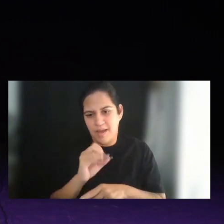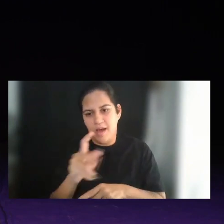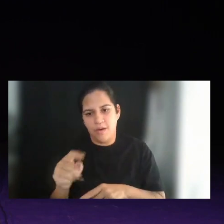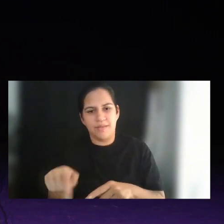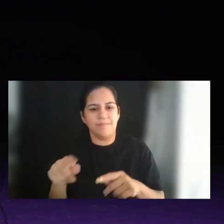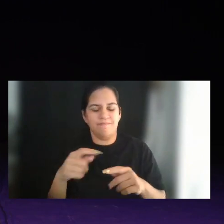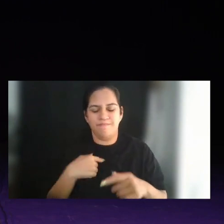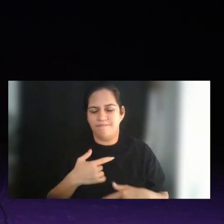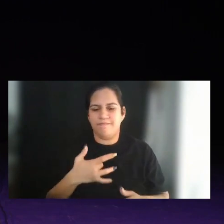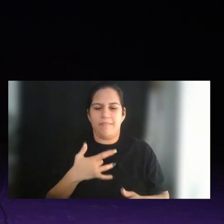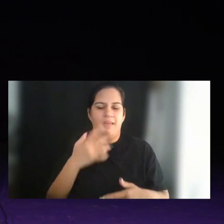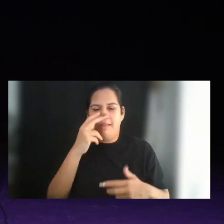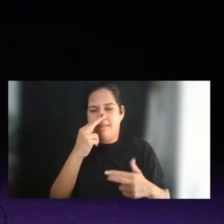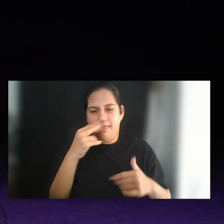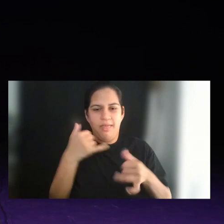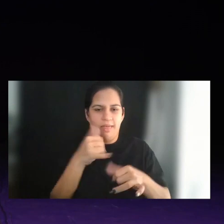how